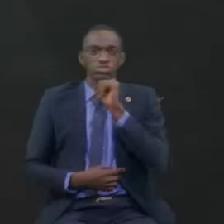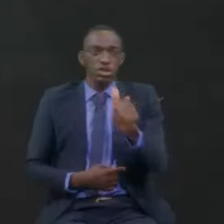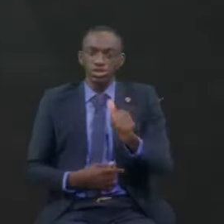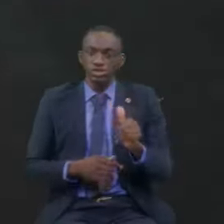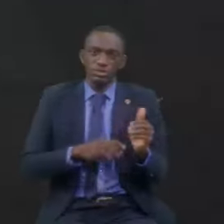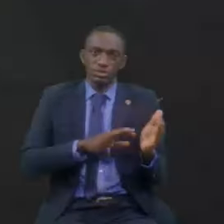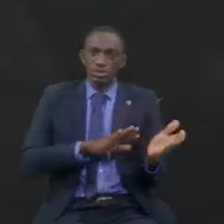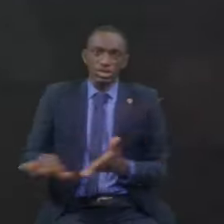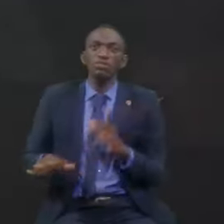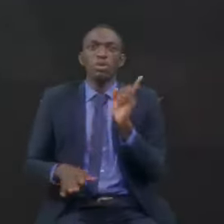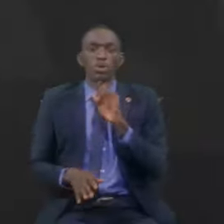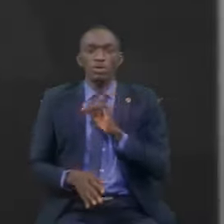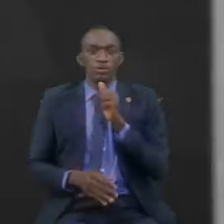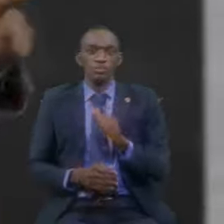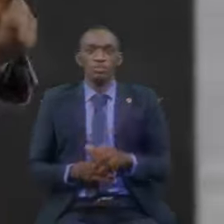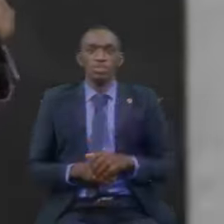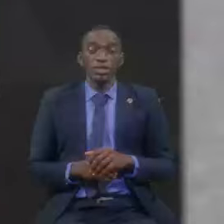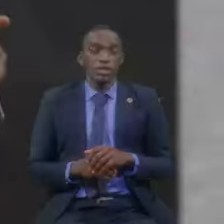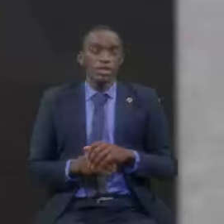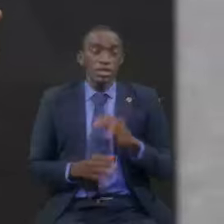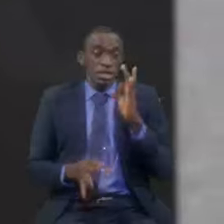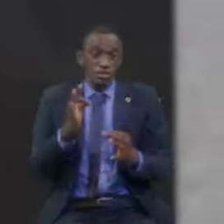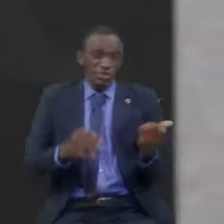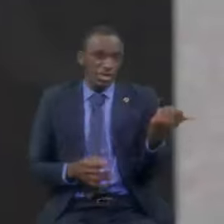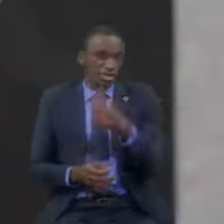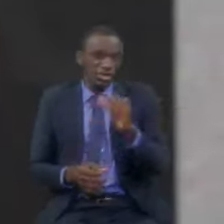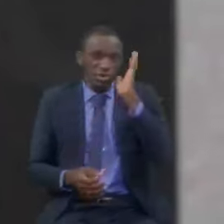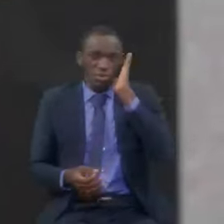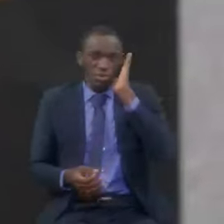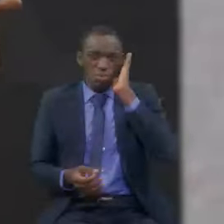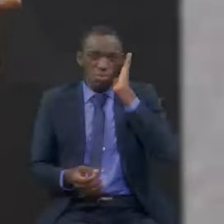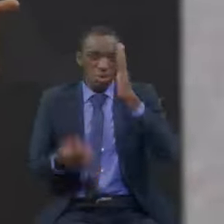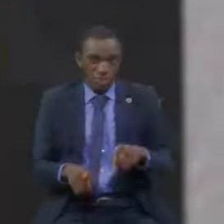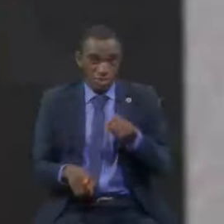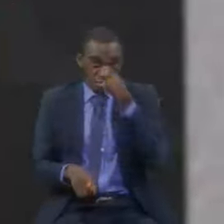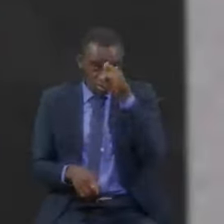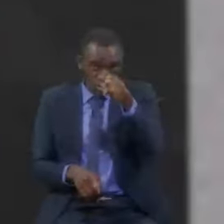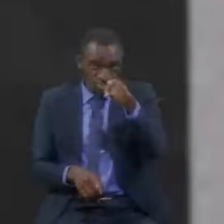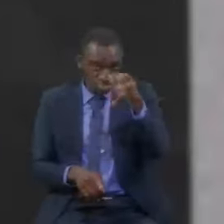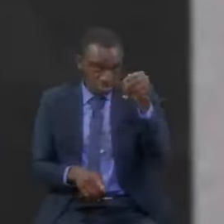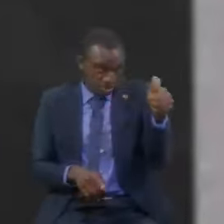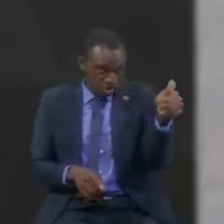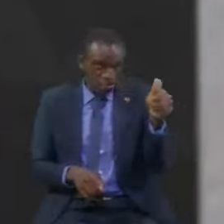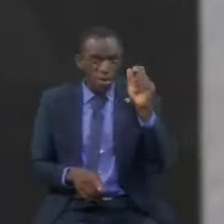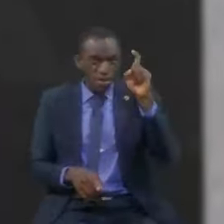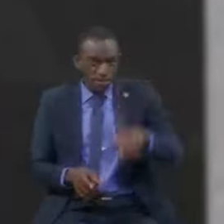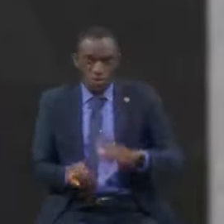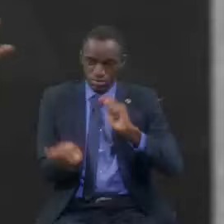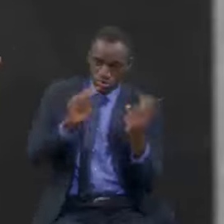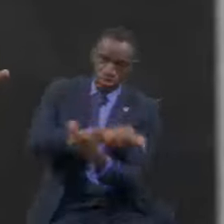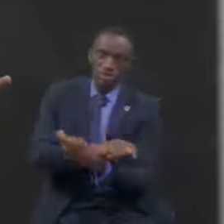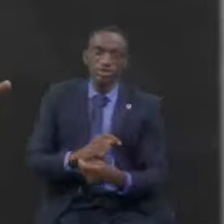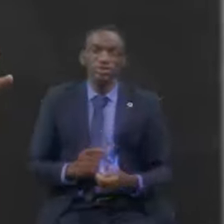If anything is going to happen, he must turn. I never yield, I